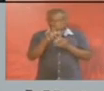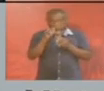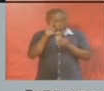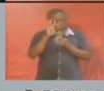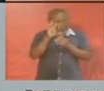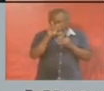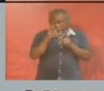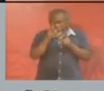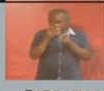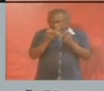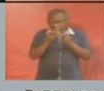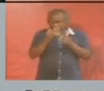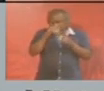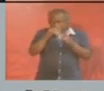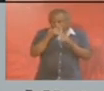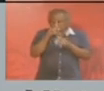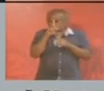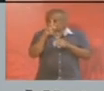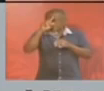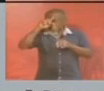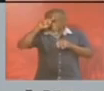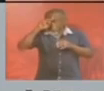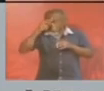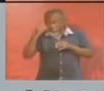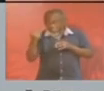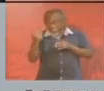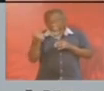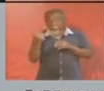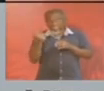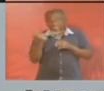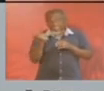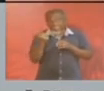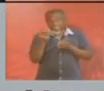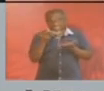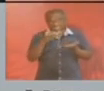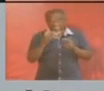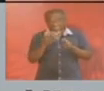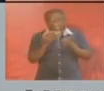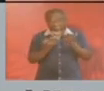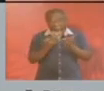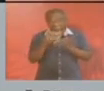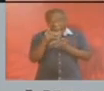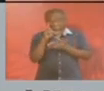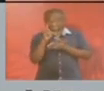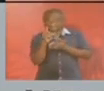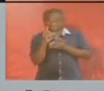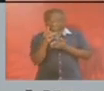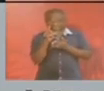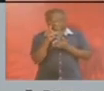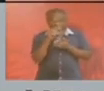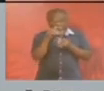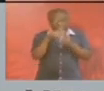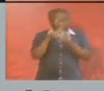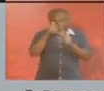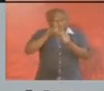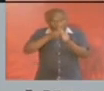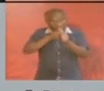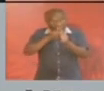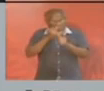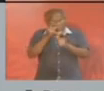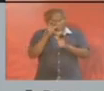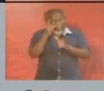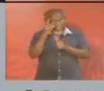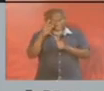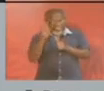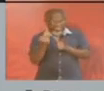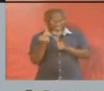cases. What they have noted in deaths is 1 per million. So when you look at COVID-19, for example, and you're looking at